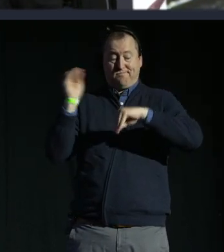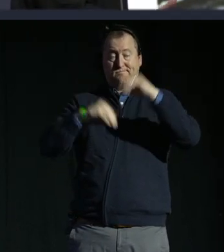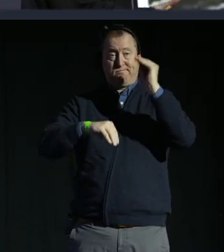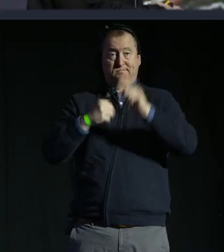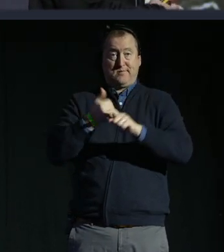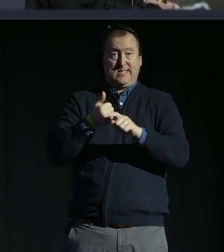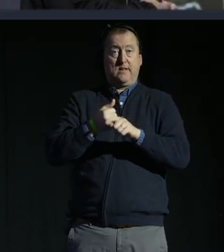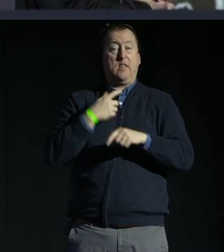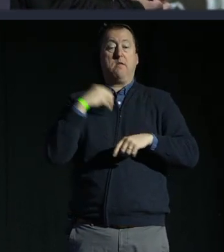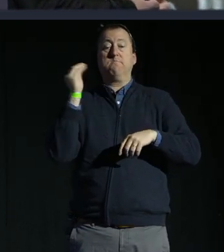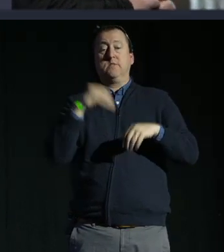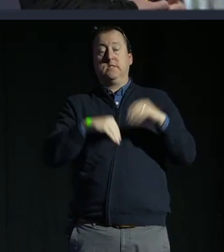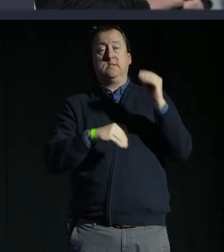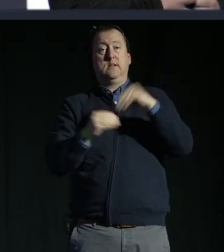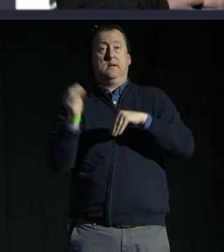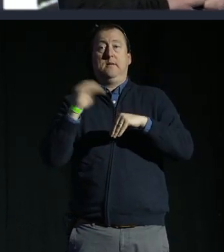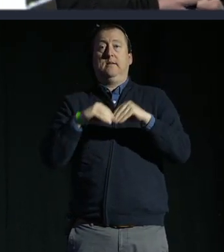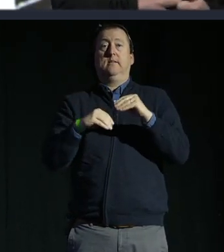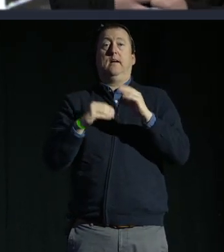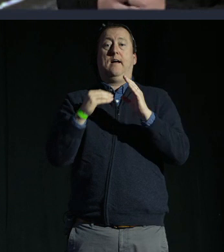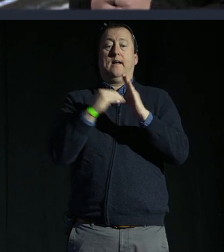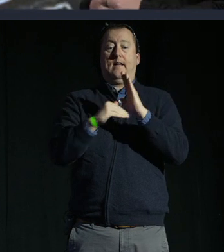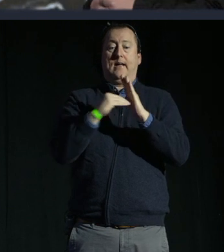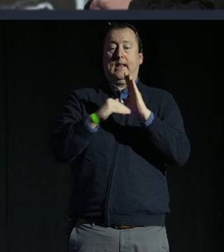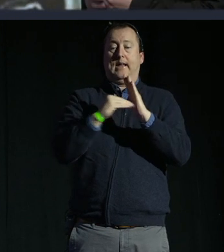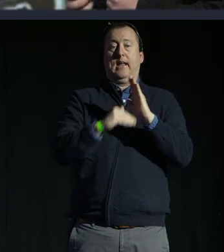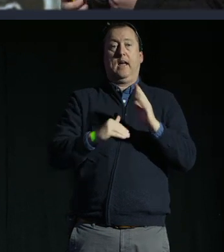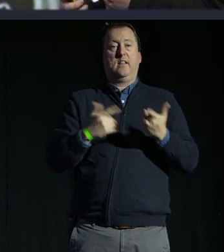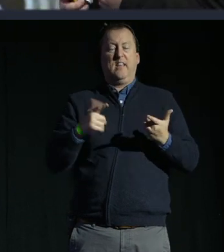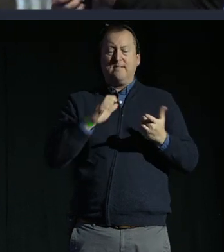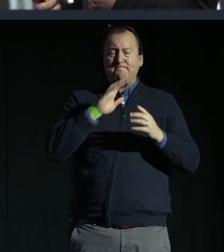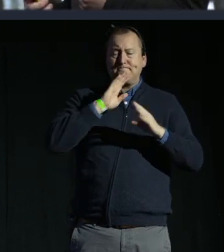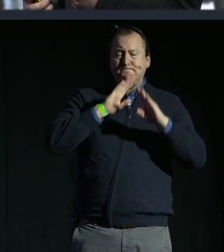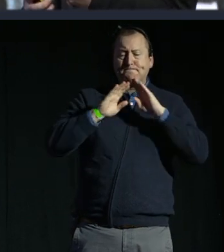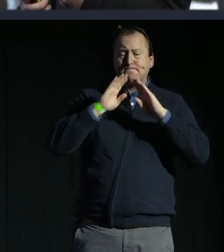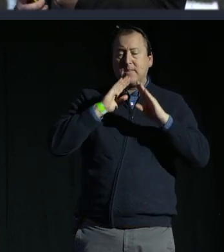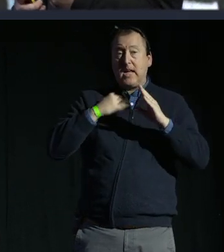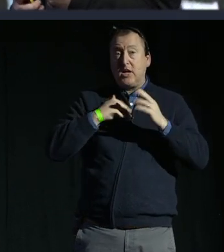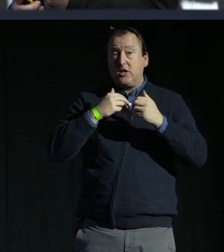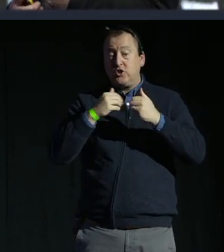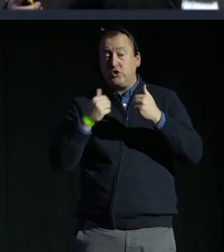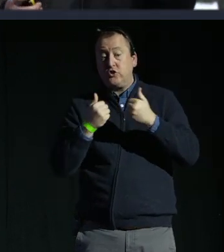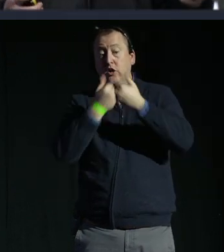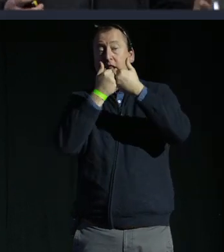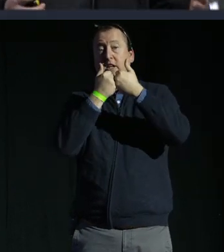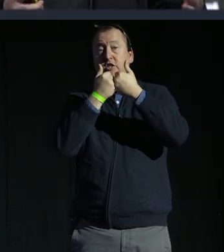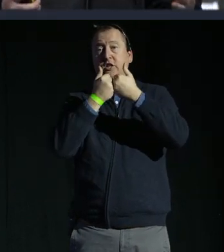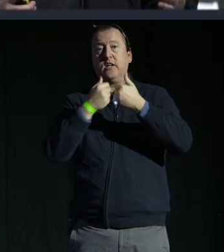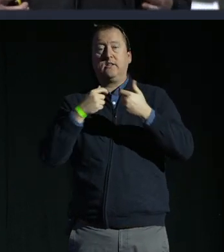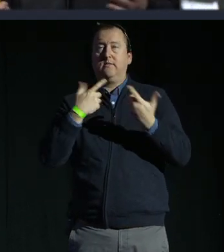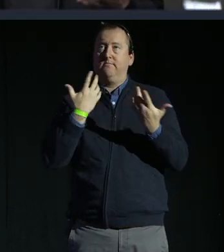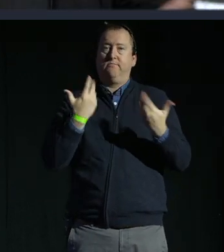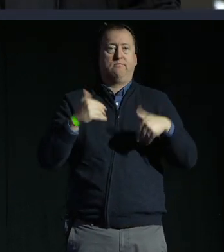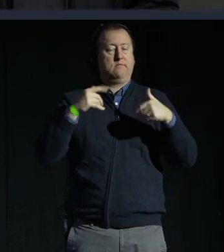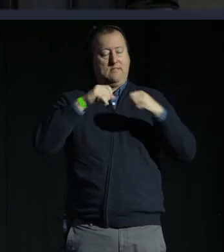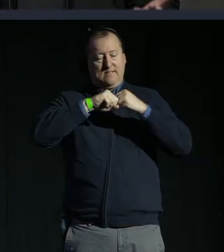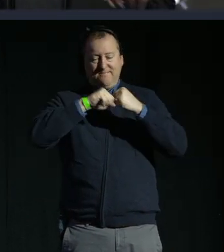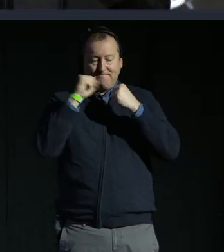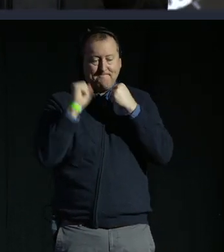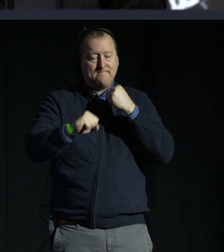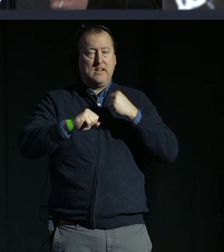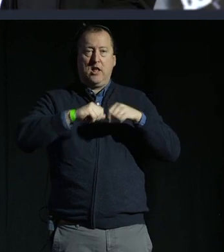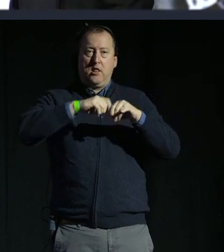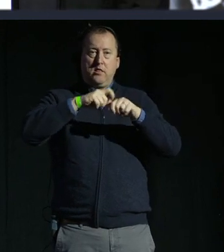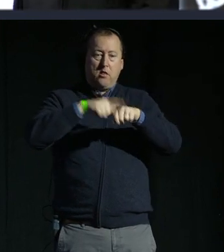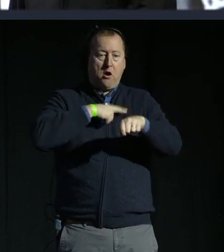Over and over again, the challenges were met with individual heroism, long hours, and a lot of